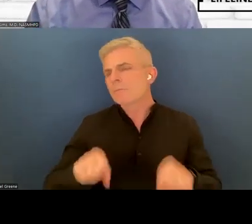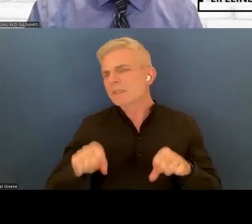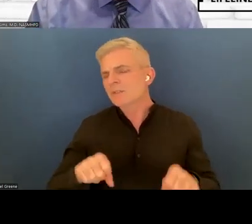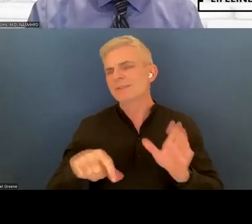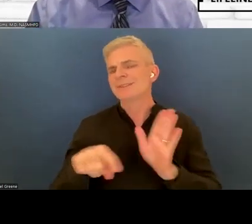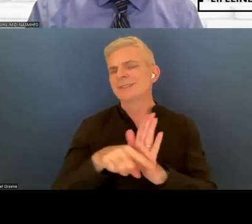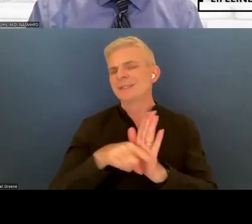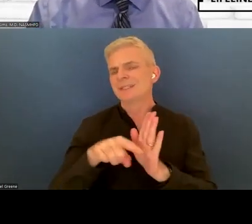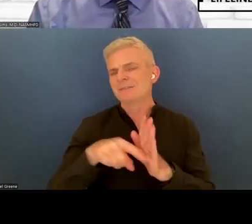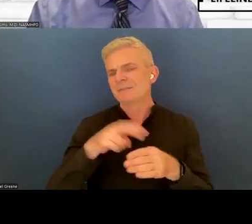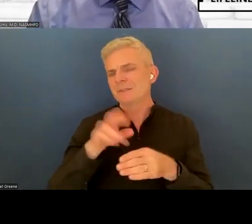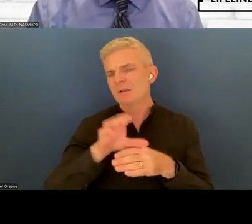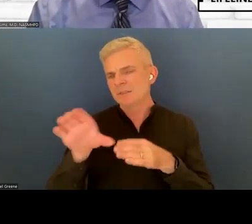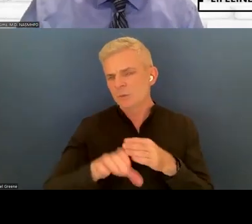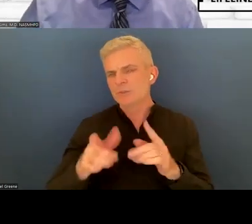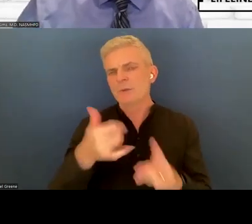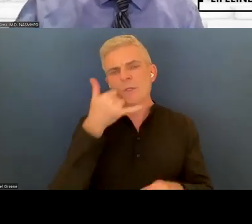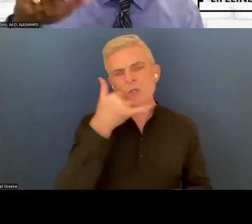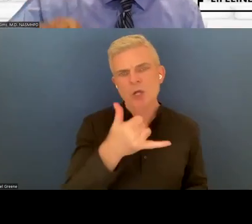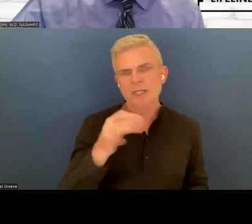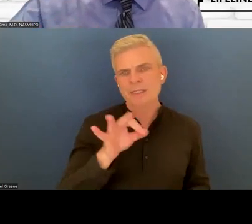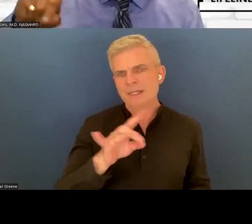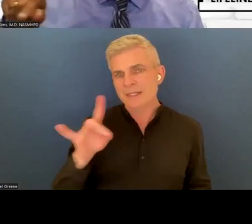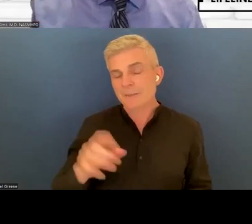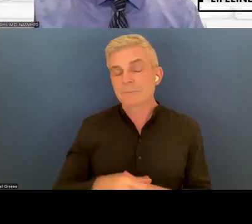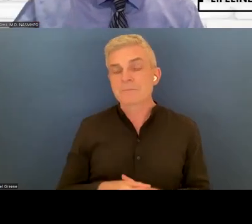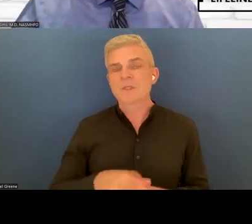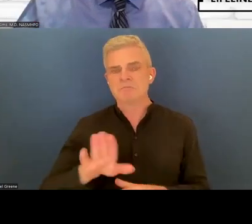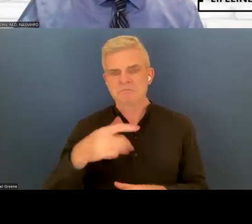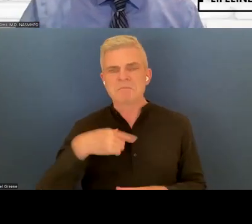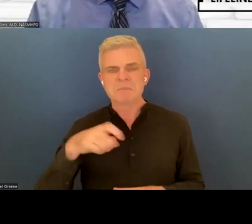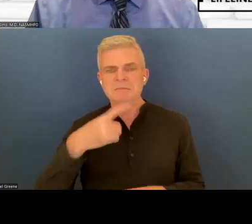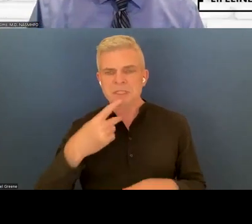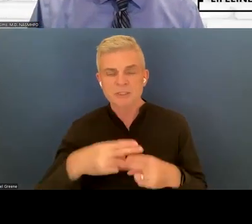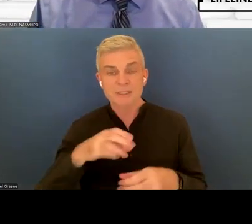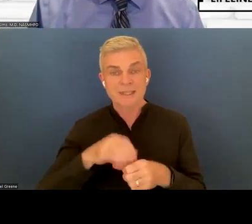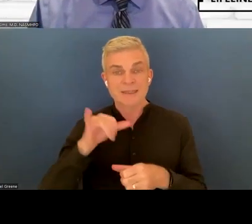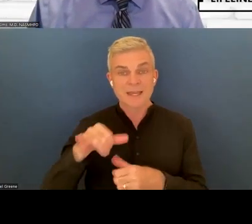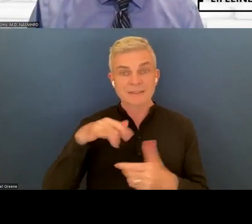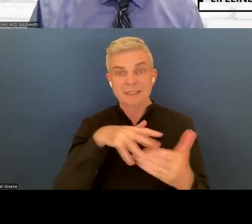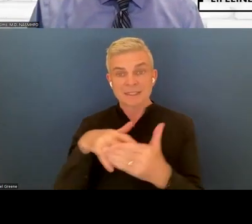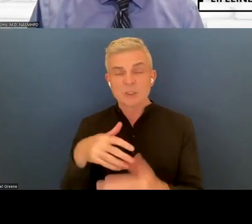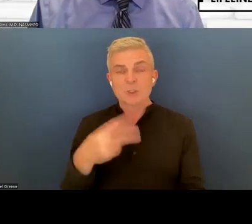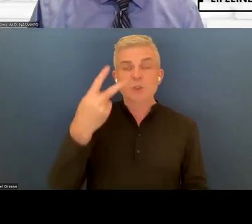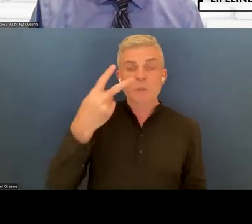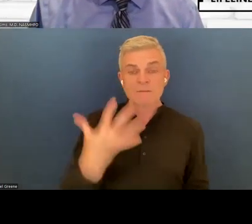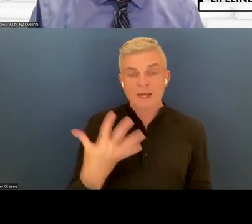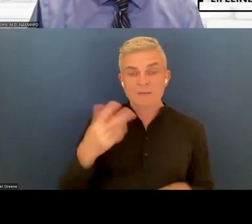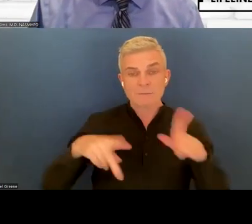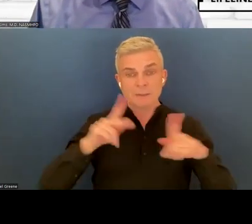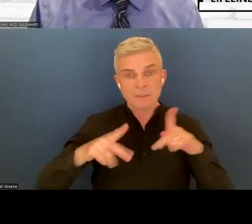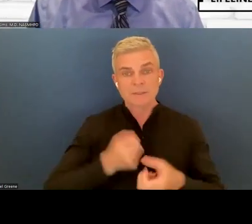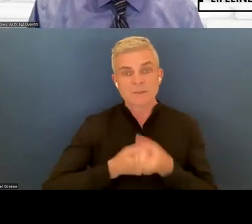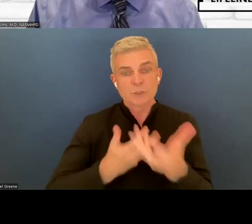of calling 988. So in that study, I needed to mention that 2 in 5 expressed concern that 988 might